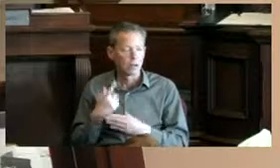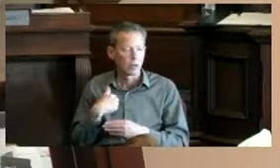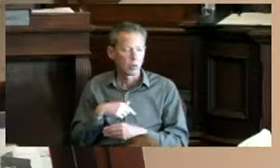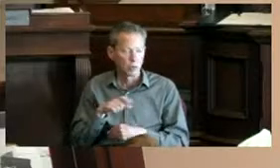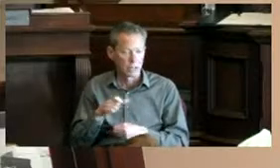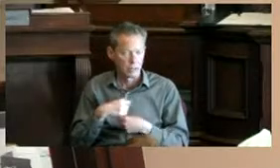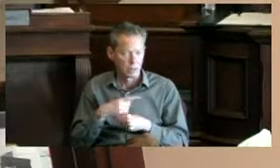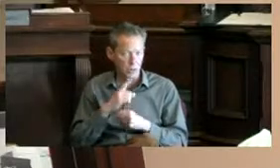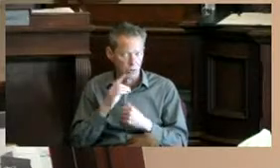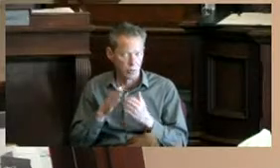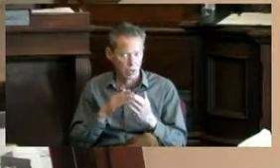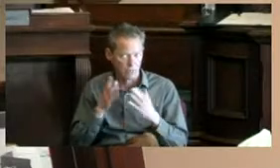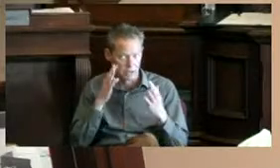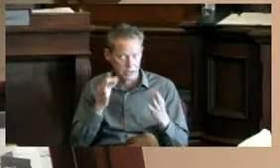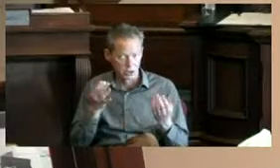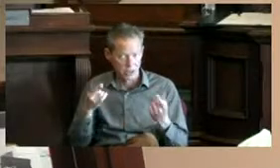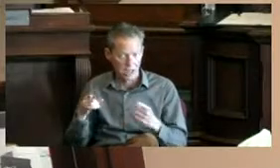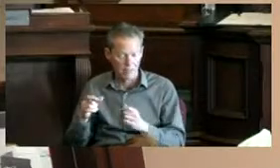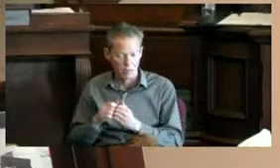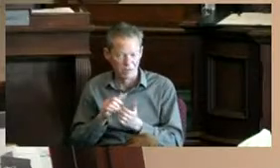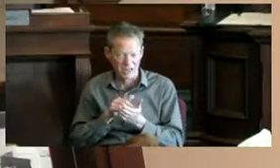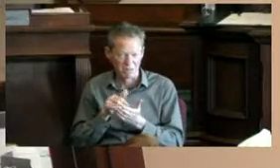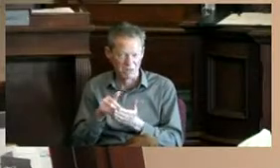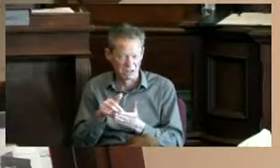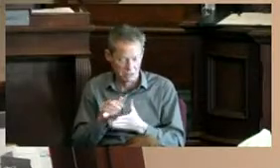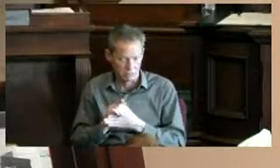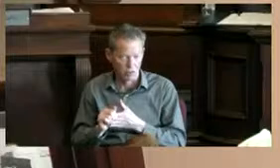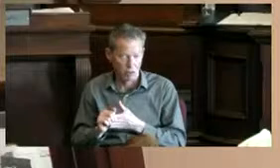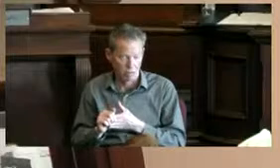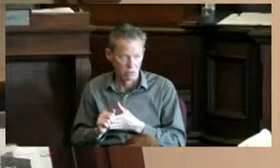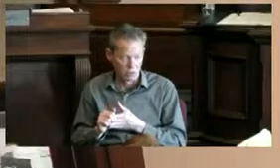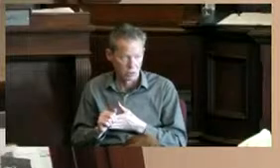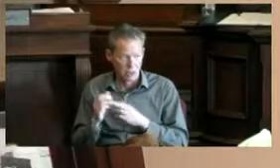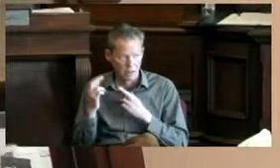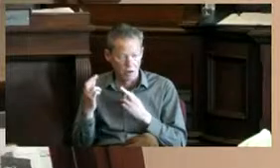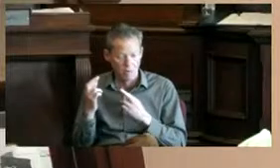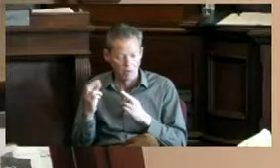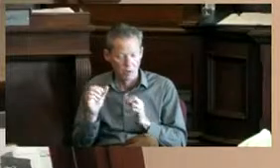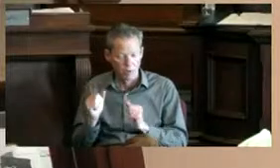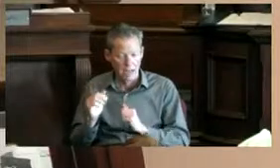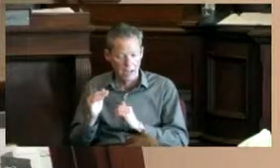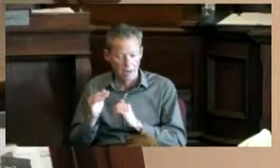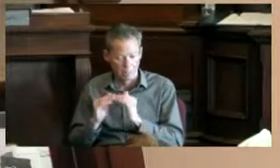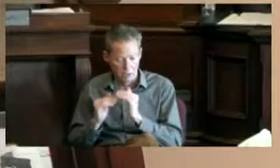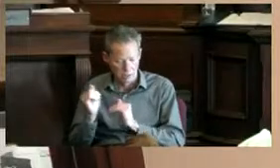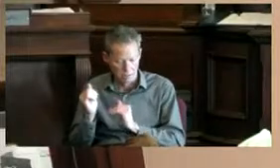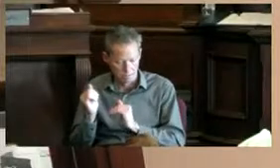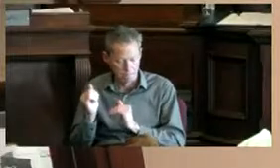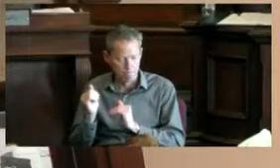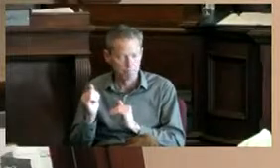make sure that whatever decisions we make with these millions of dollars, that hopefully we can build